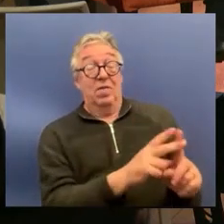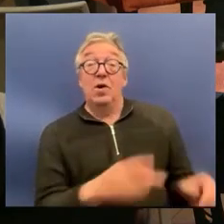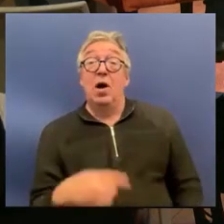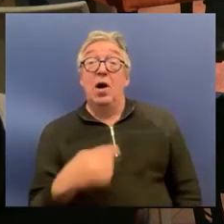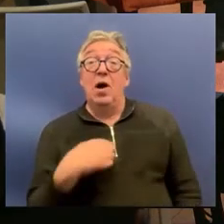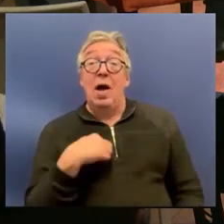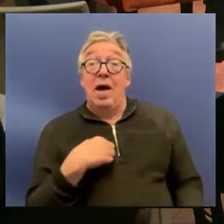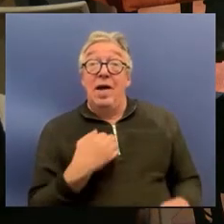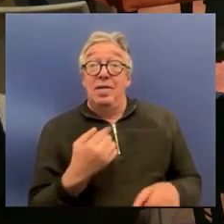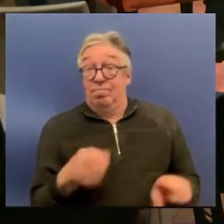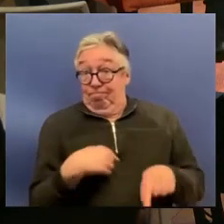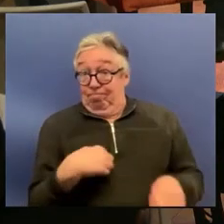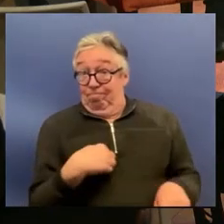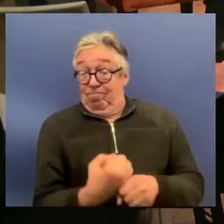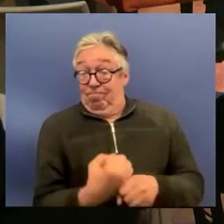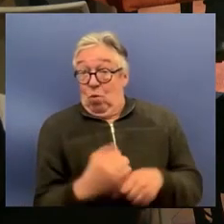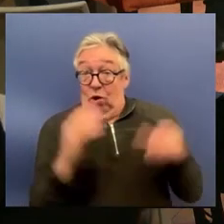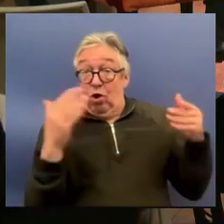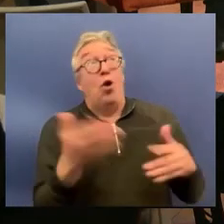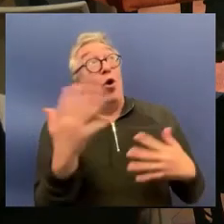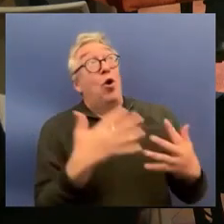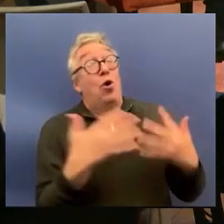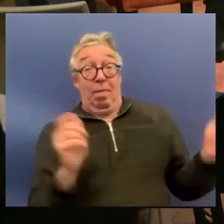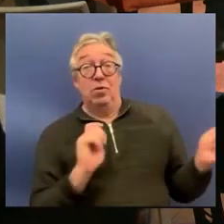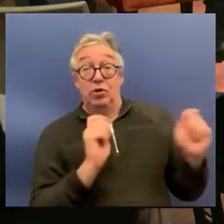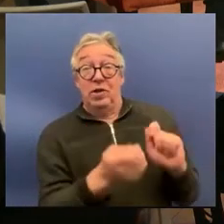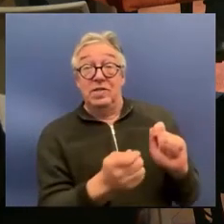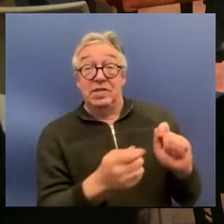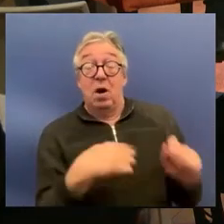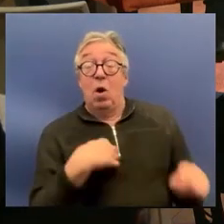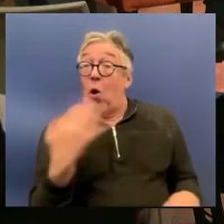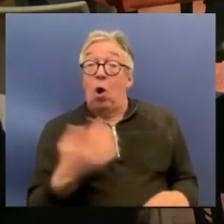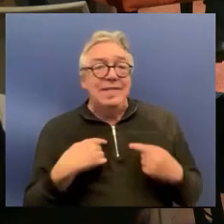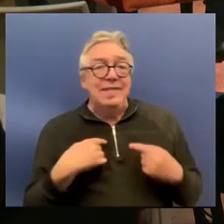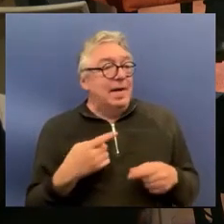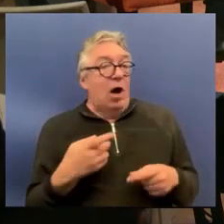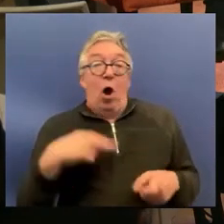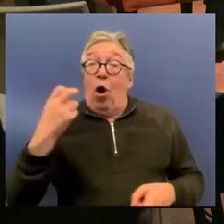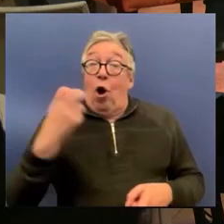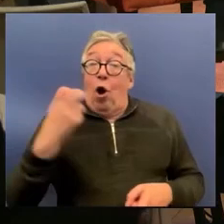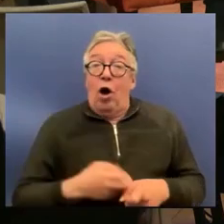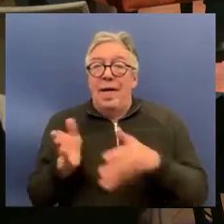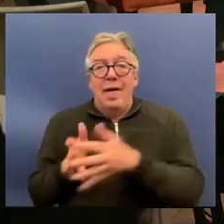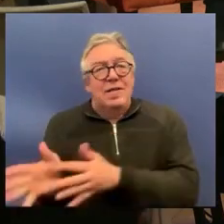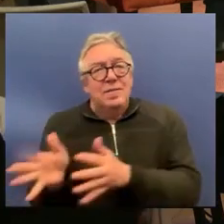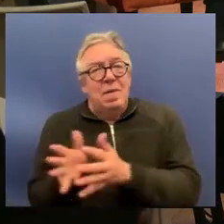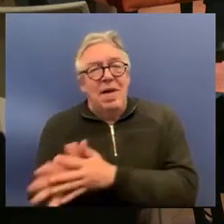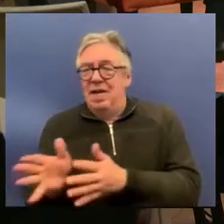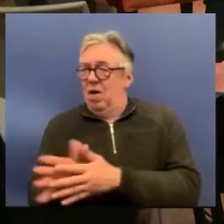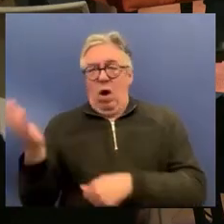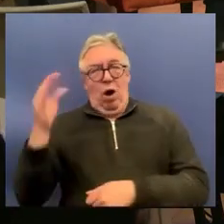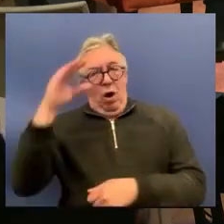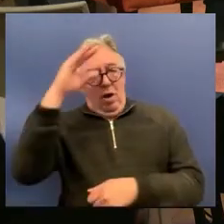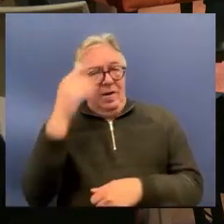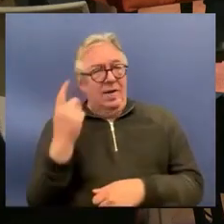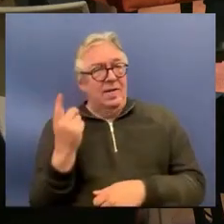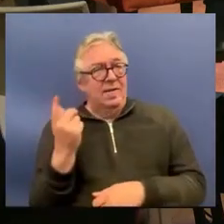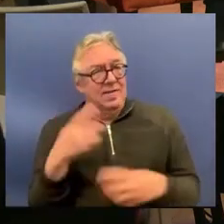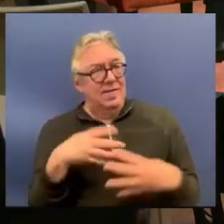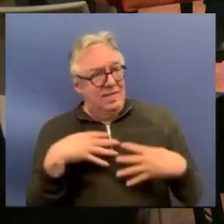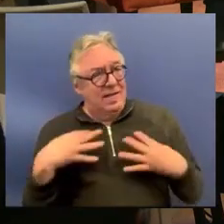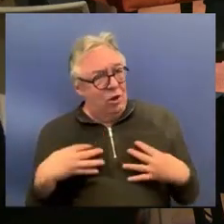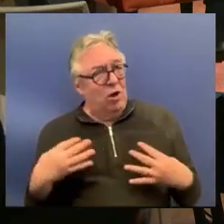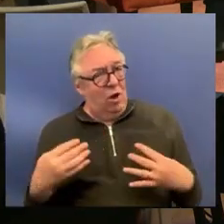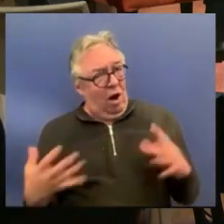and I feel like I always struggle about explaining to my colleagues why gender is a fact to be taken care of seriously